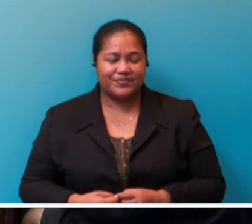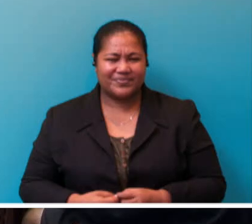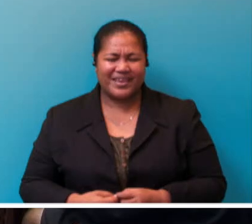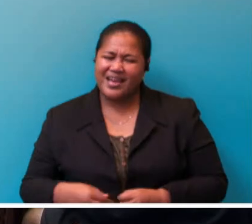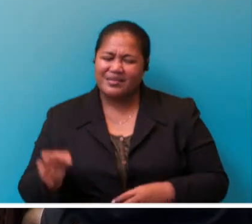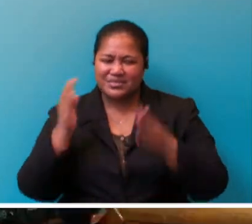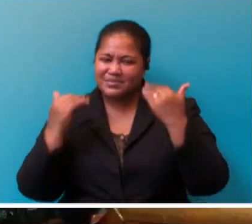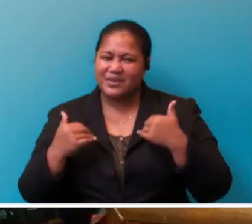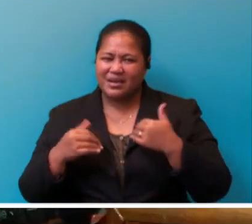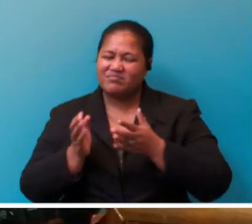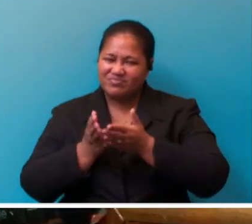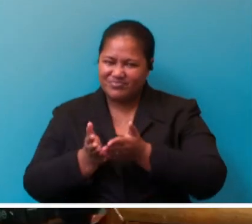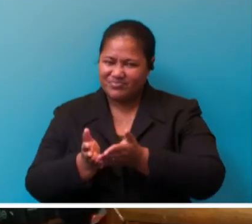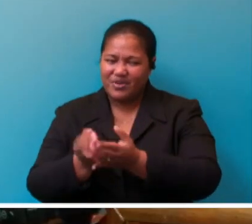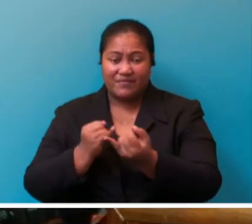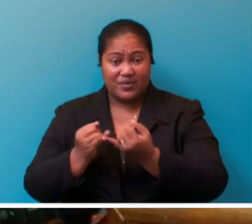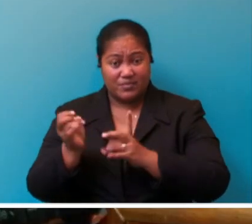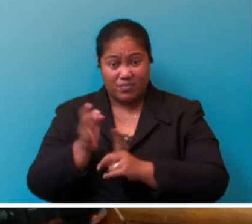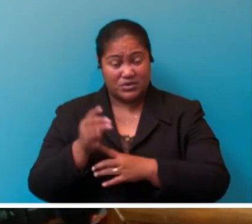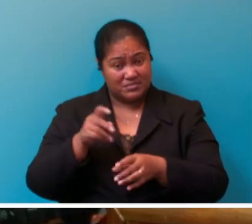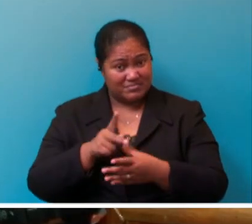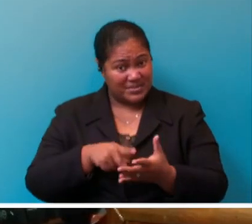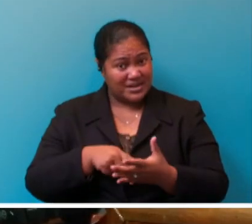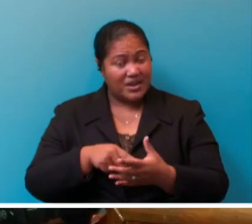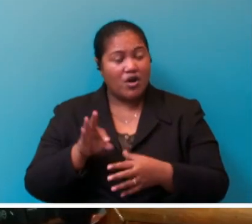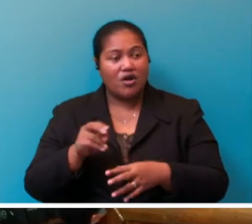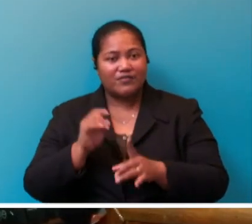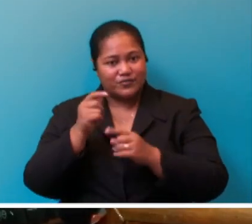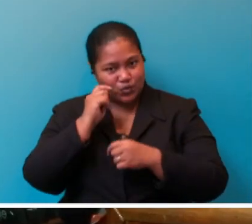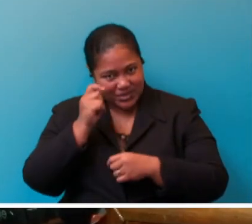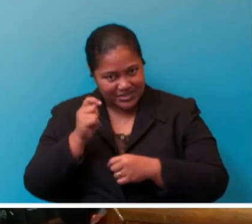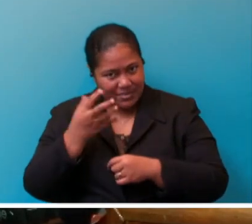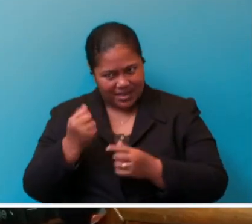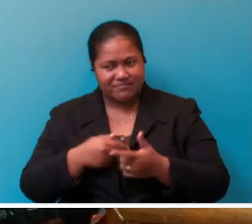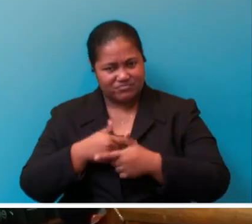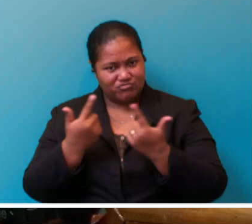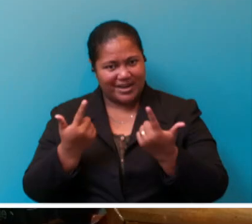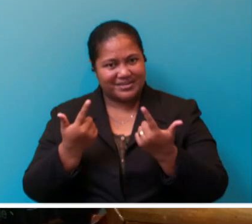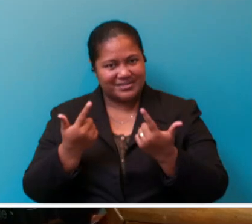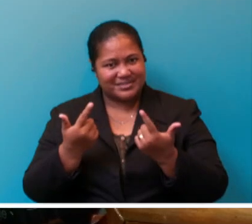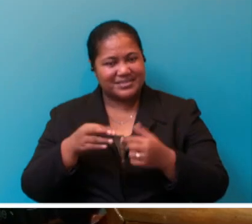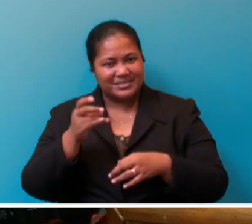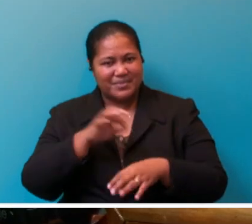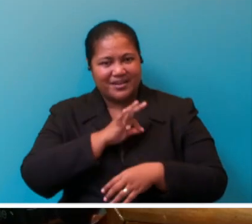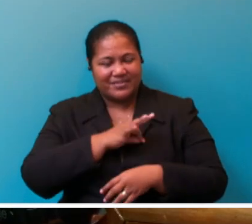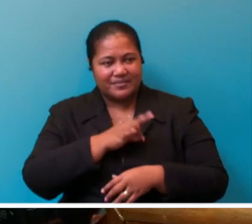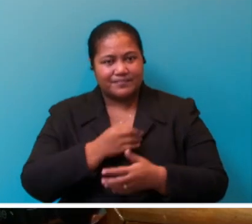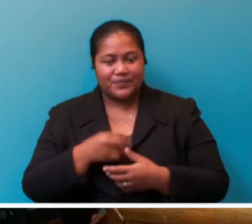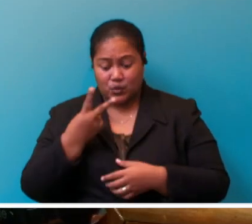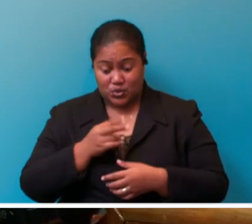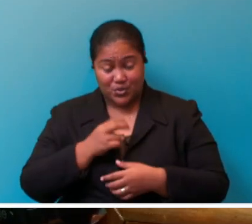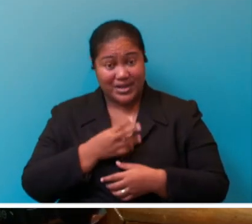cruise is a significant part of the tourism markets with even greater potential. In